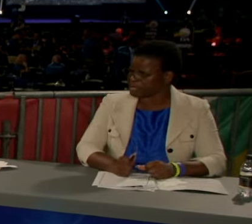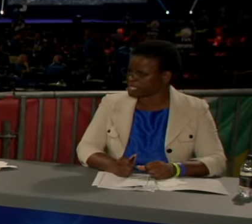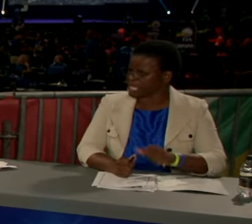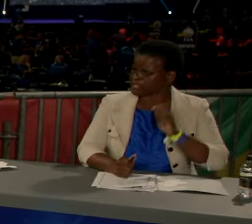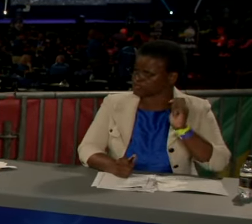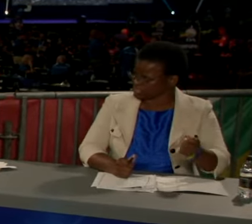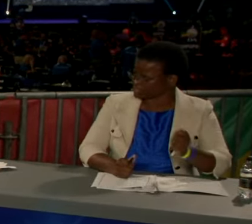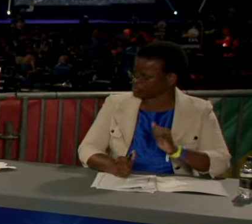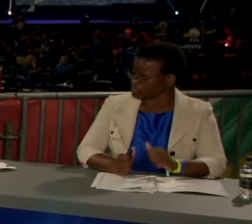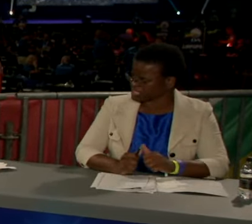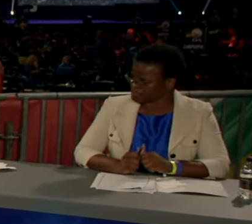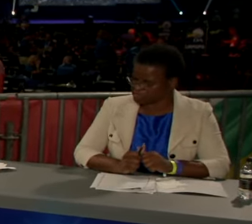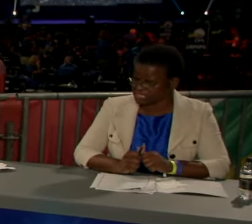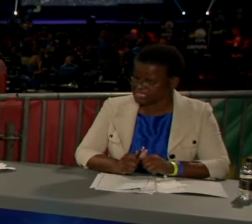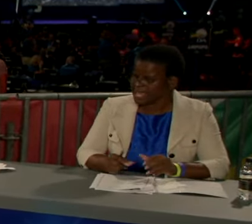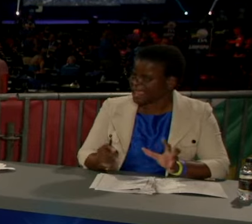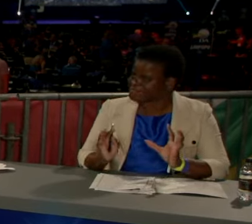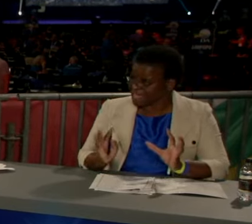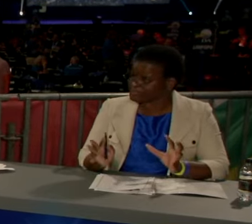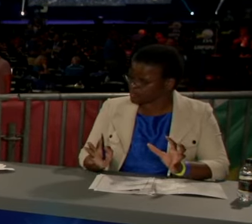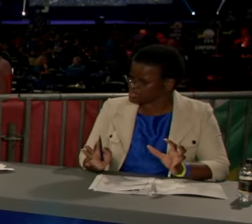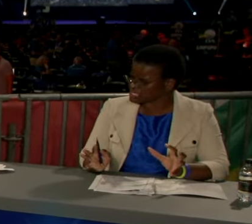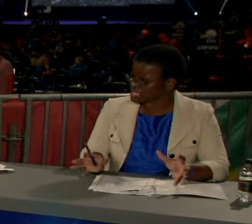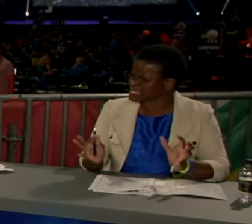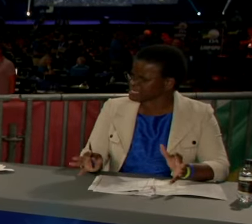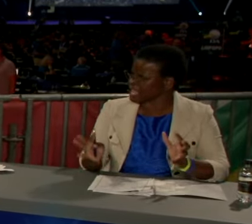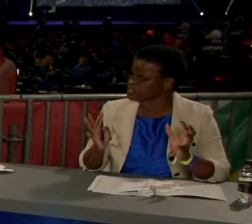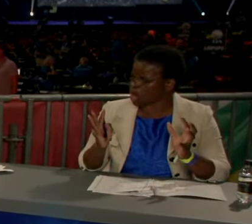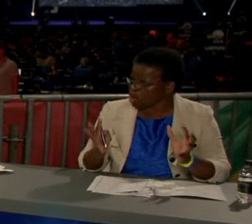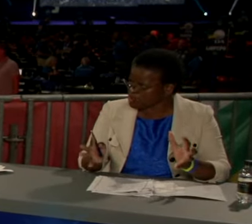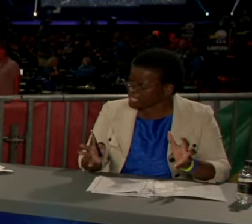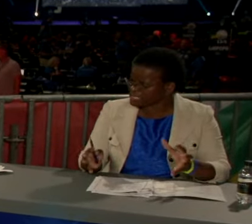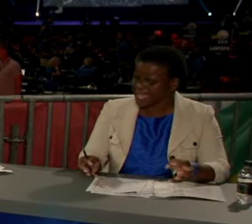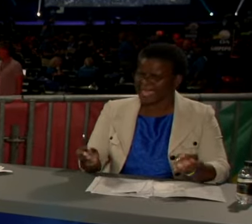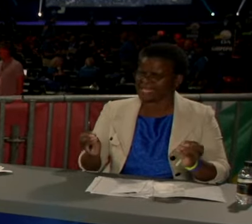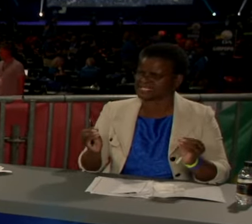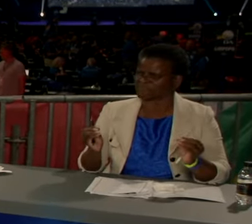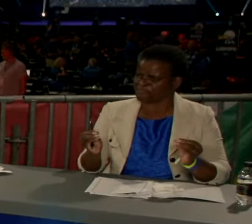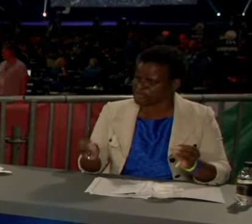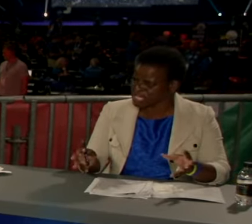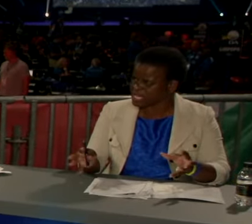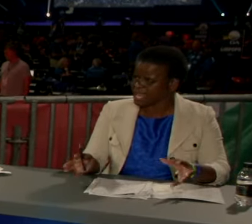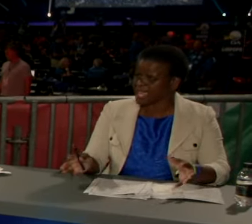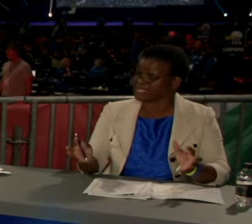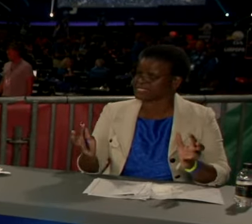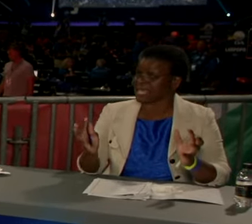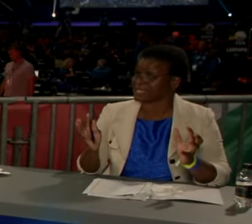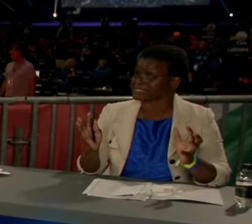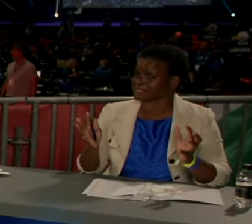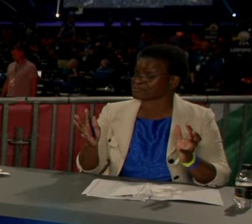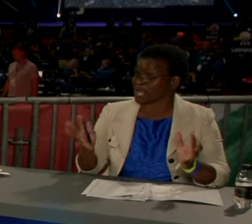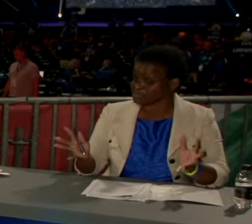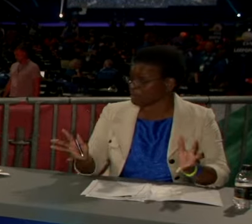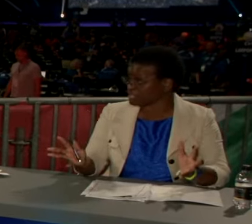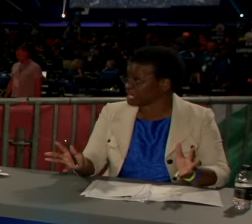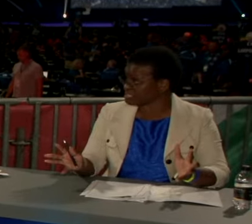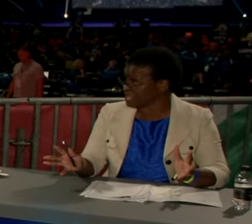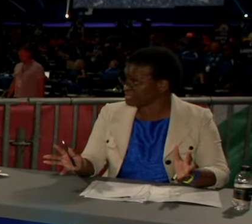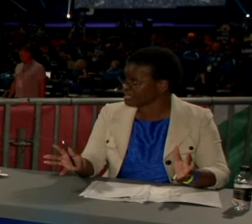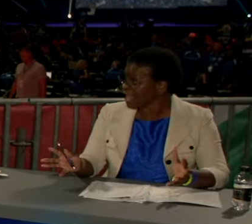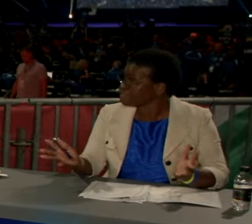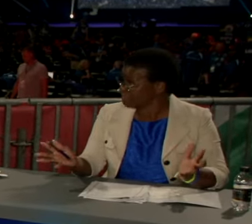that amendment, I don't agree with that amendment. And that process is as open, as free, as